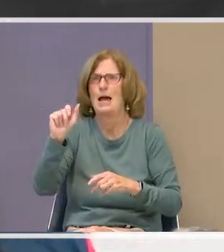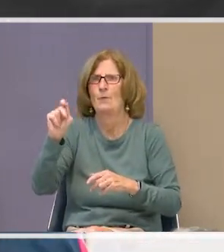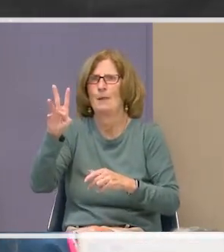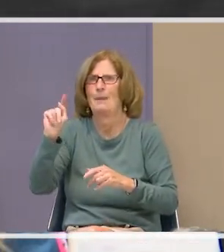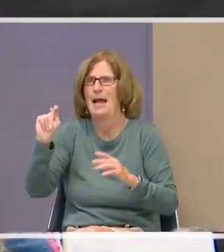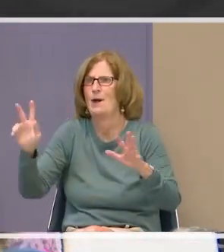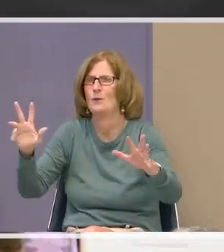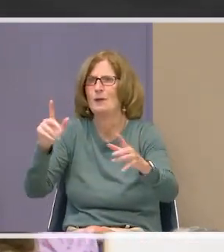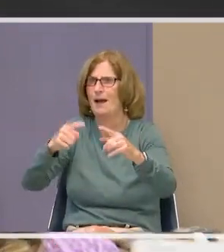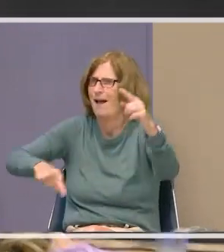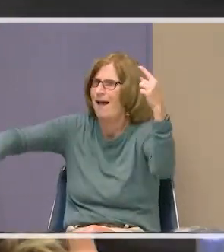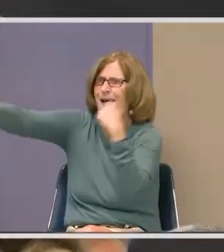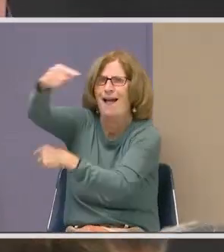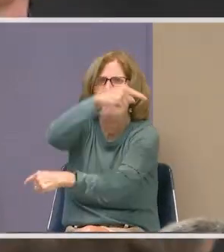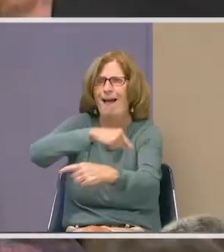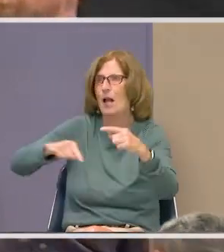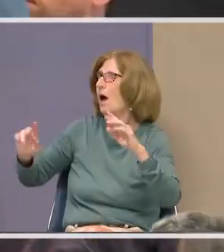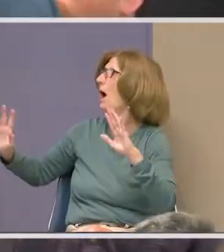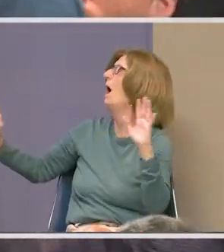And